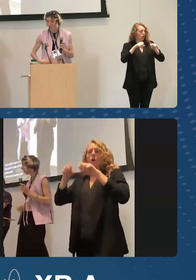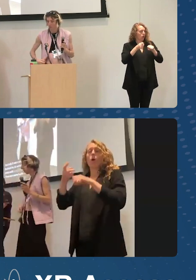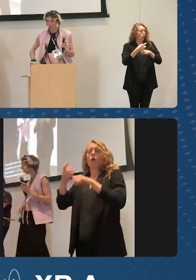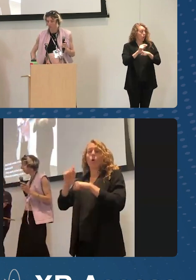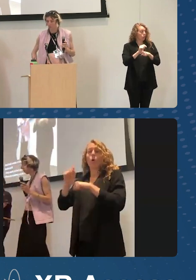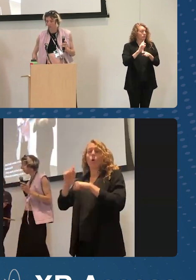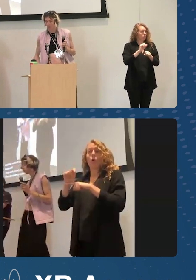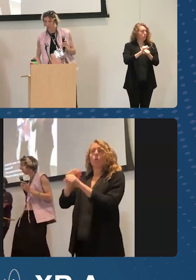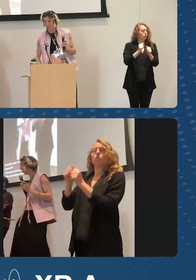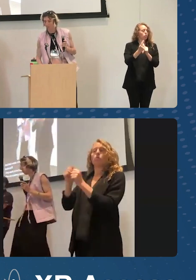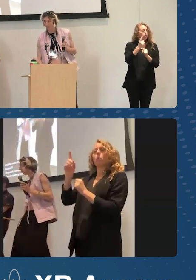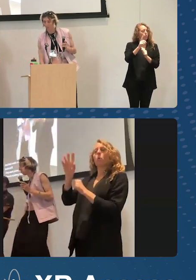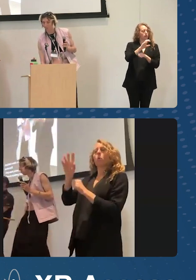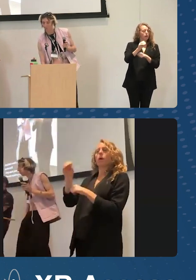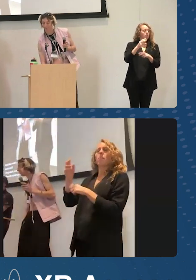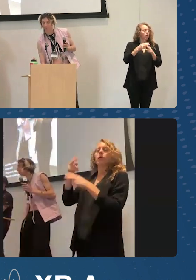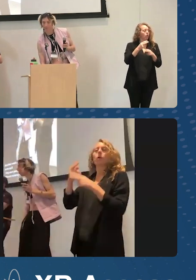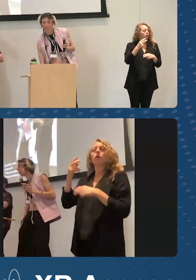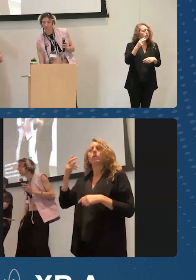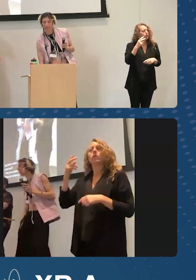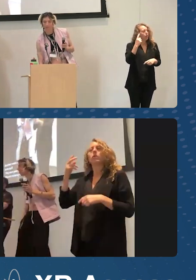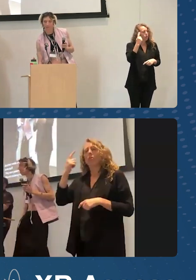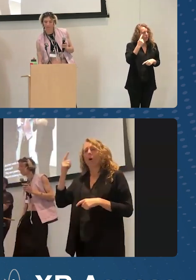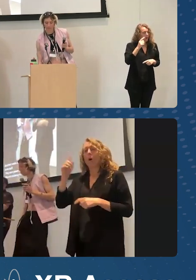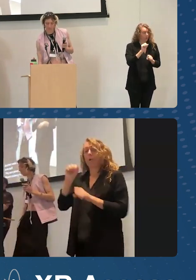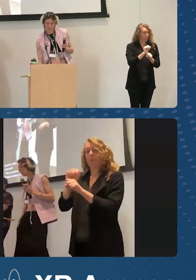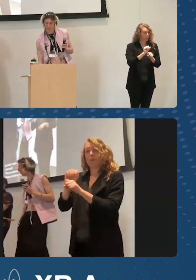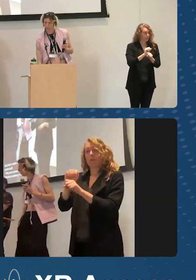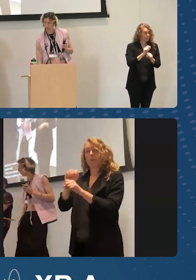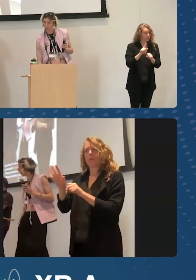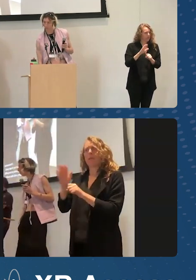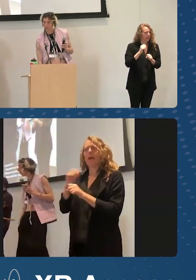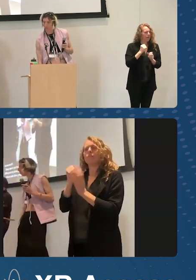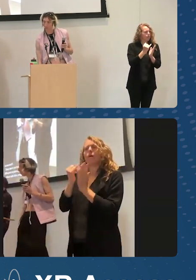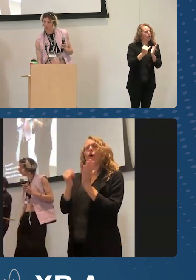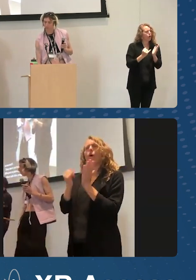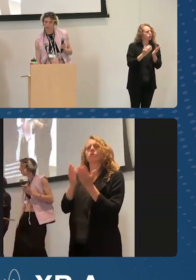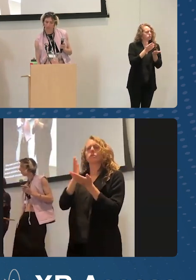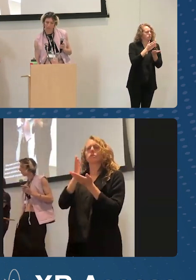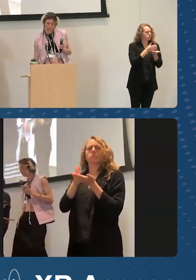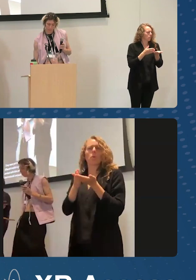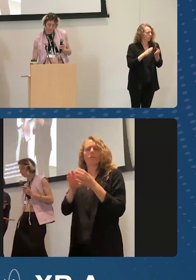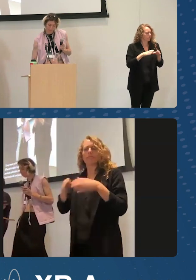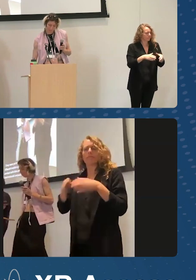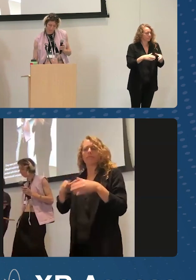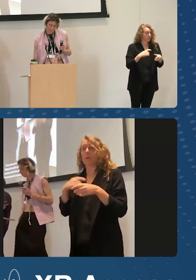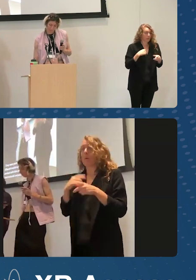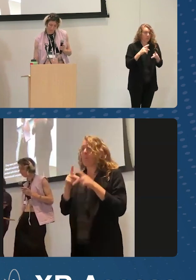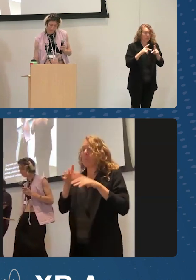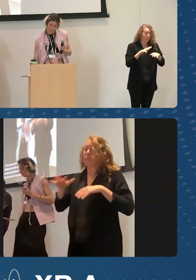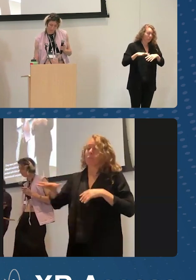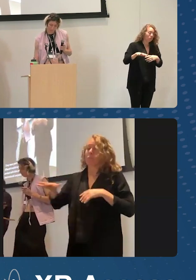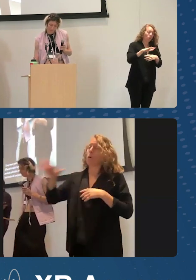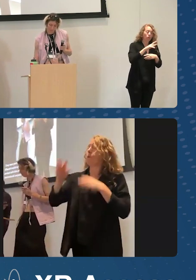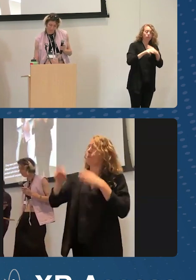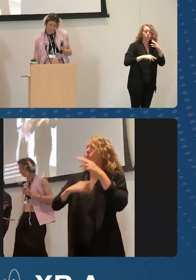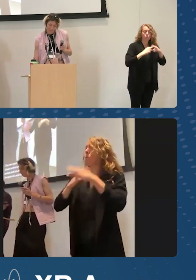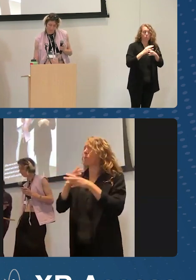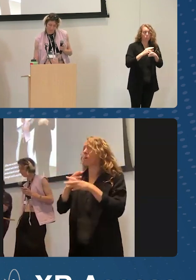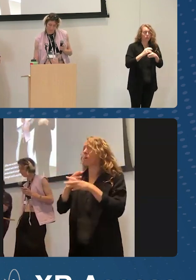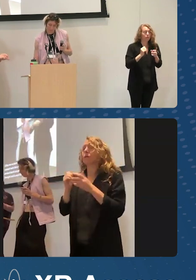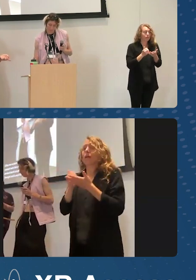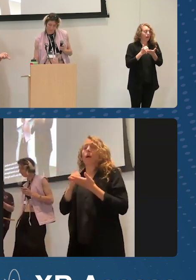called ThoughtWorks, and they had the ThoughtWorks Arts Division. And people from all over the world were helping me create. Originally, Unseen